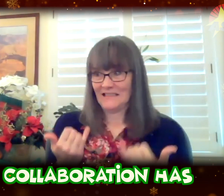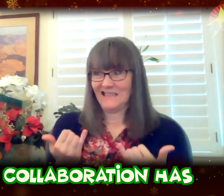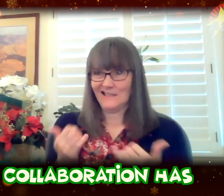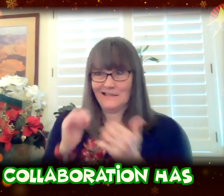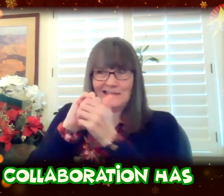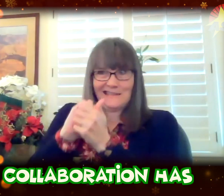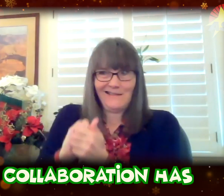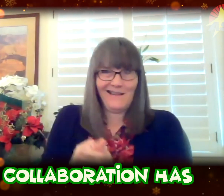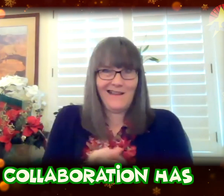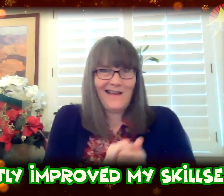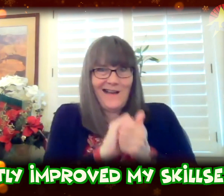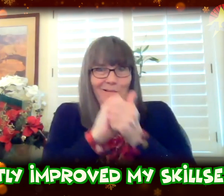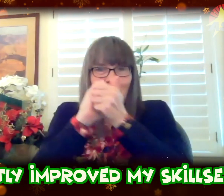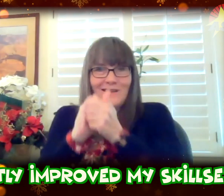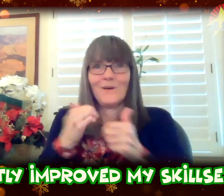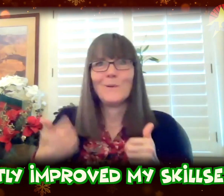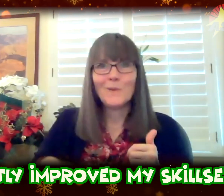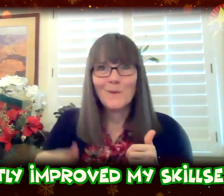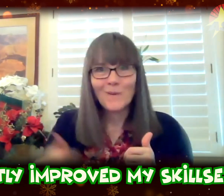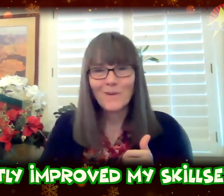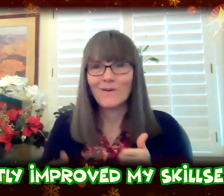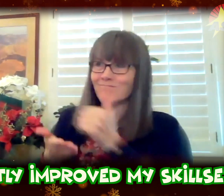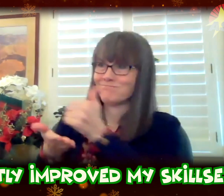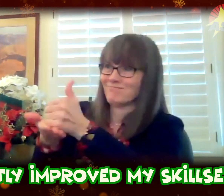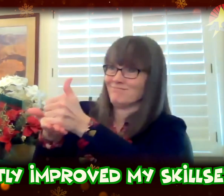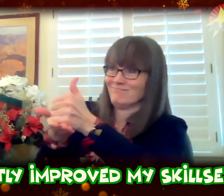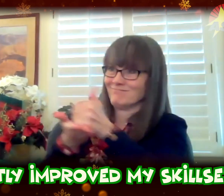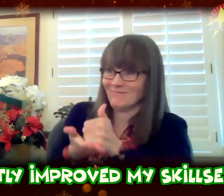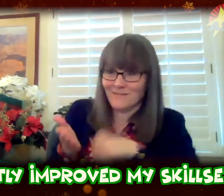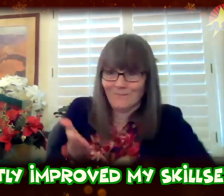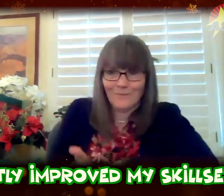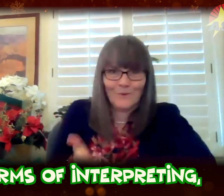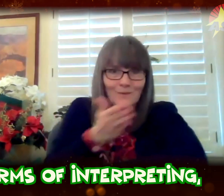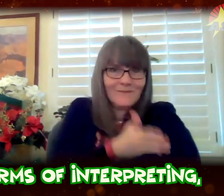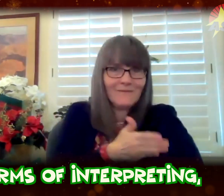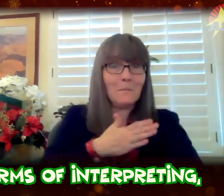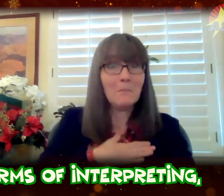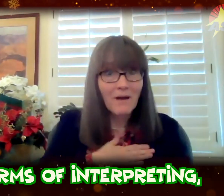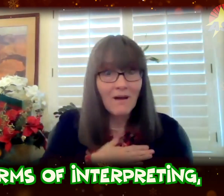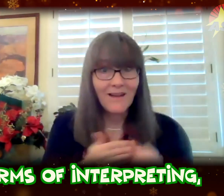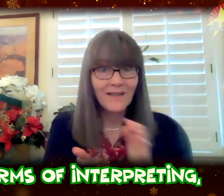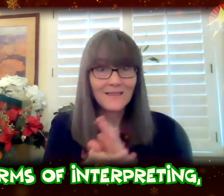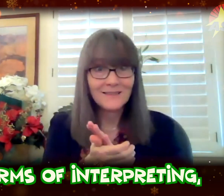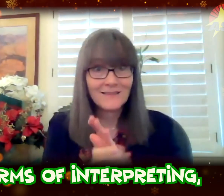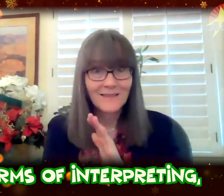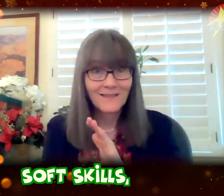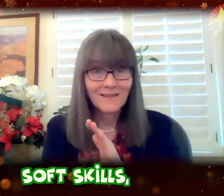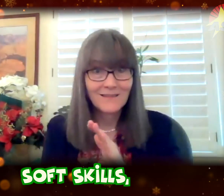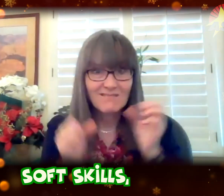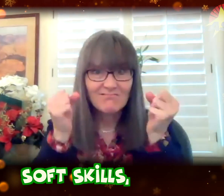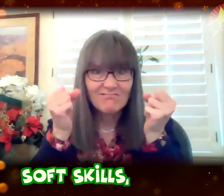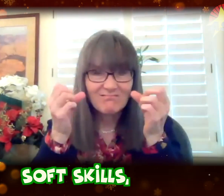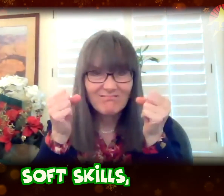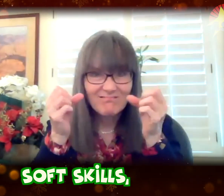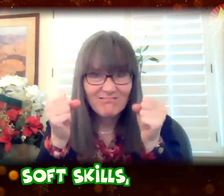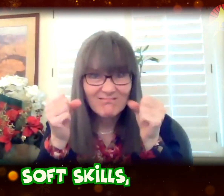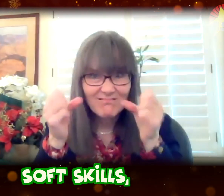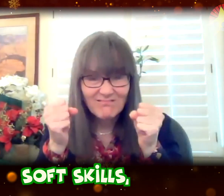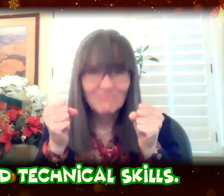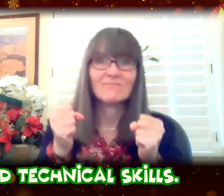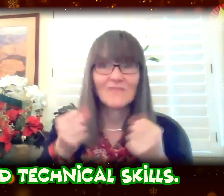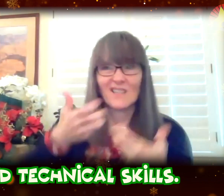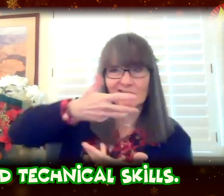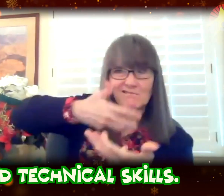This collaboration has inherently improved my skill set in terms of interpreting, soft